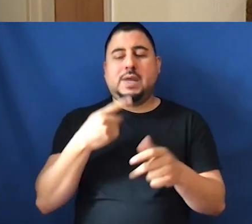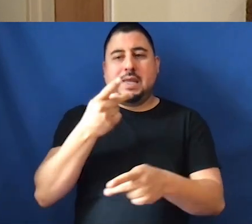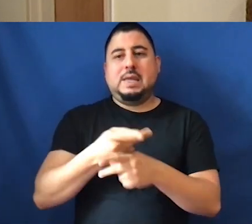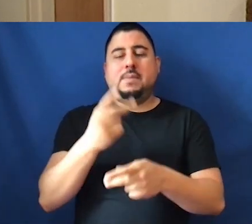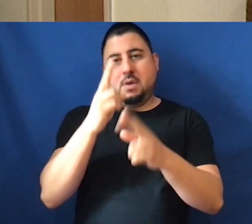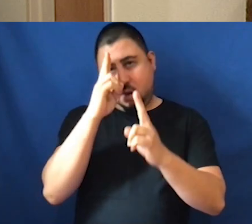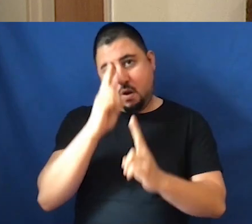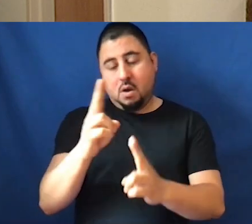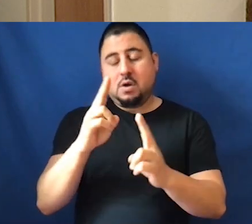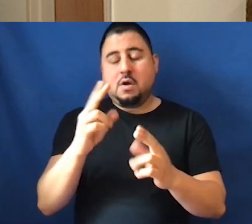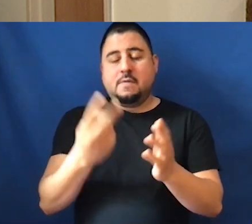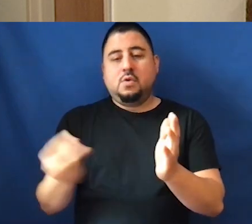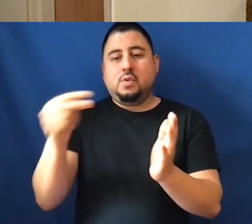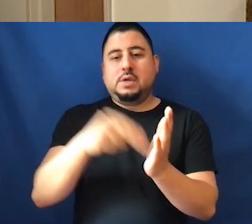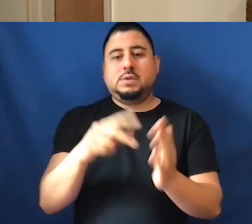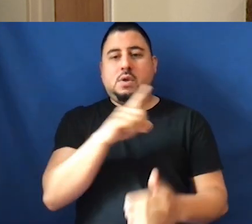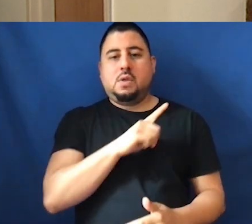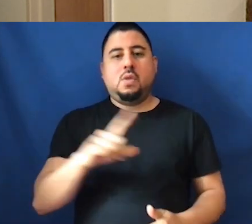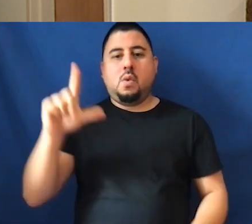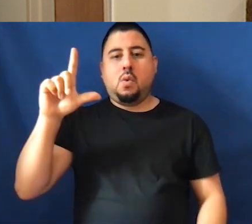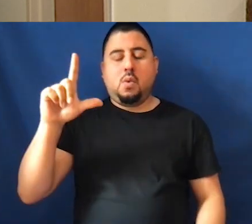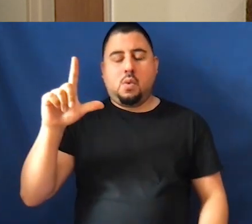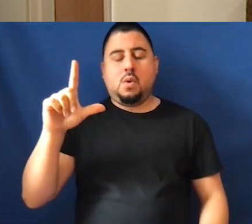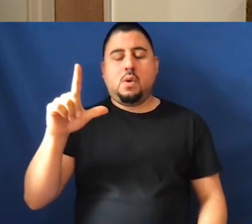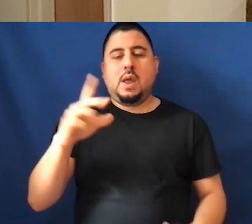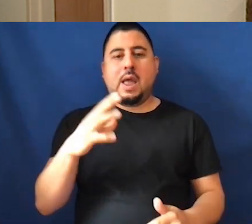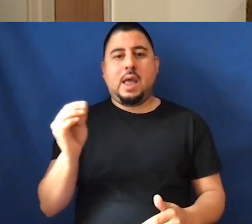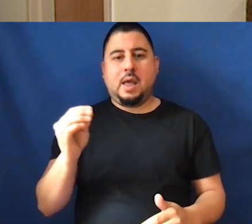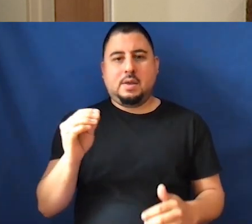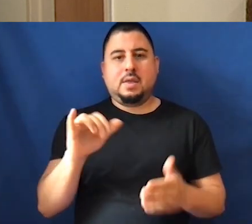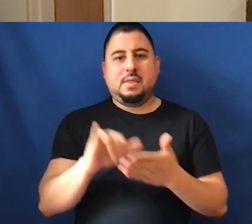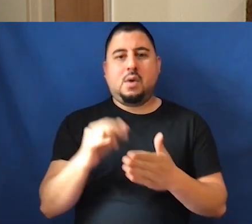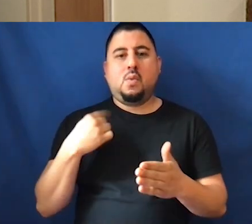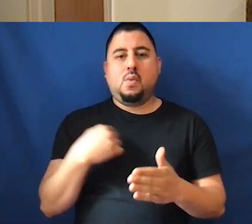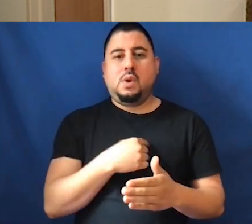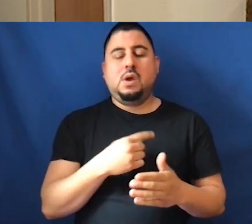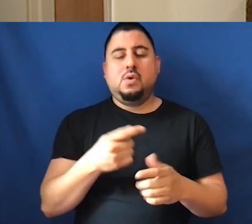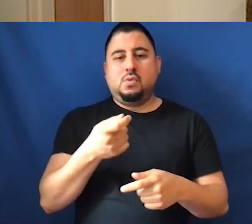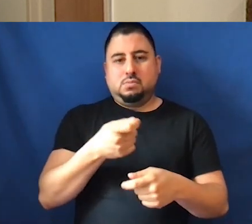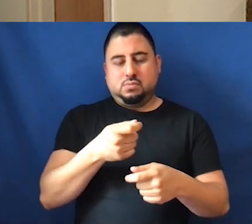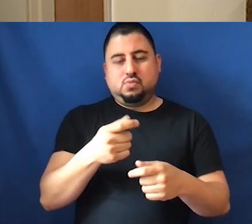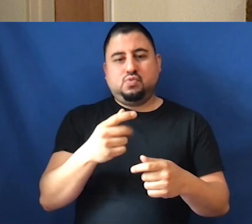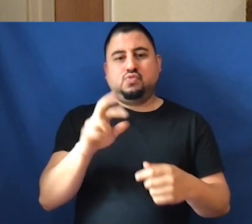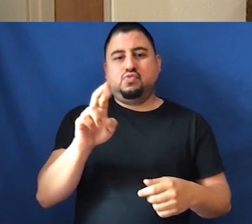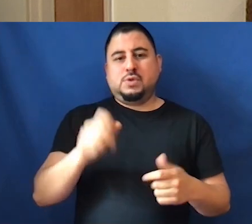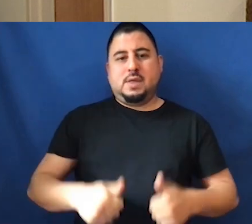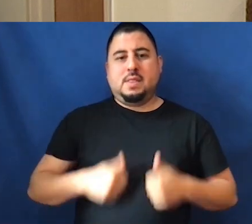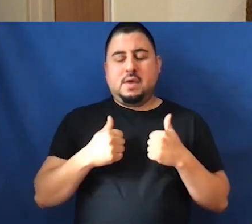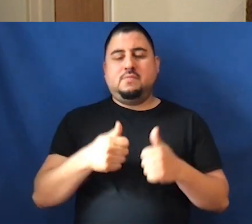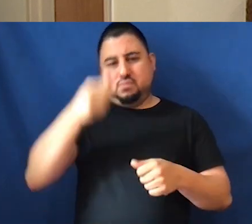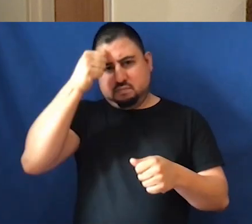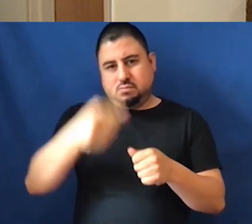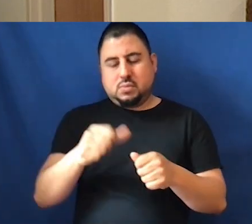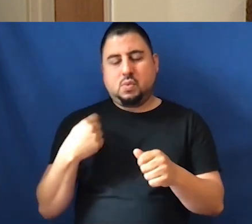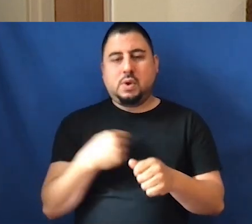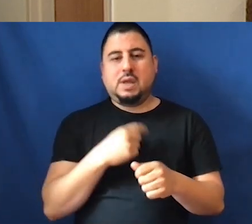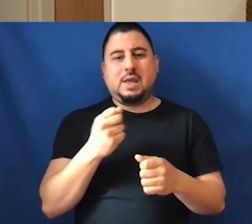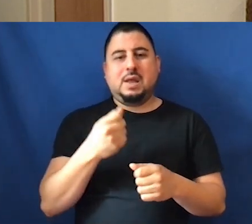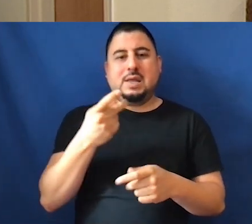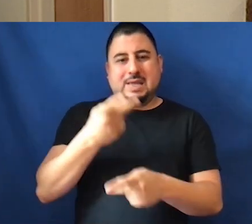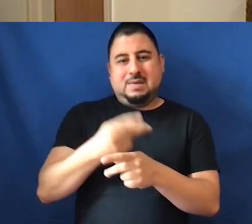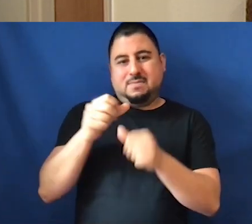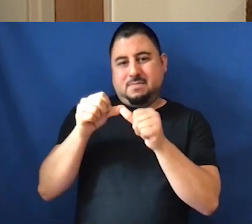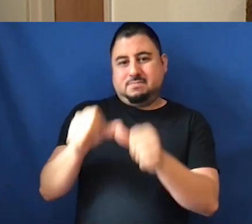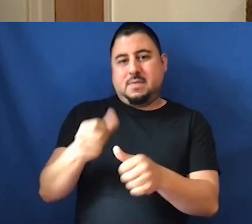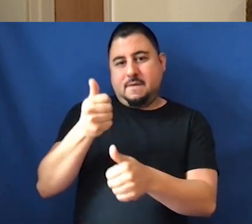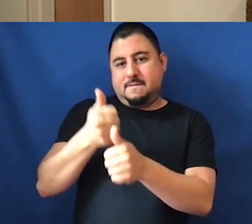in honor of the risen Lord, and that what we relive in remembrance, we may always hold to in